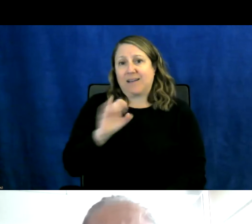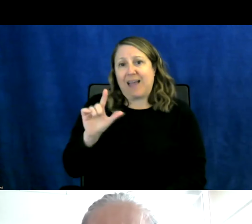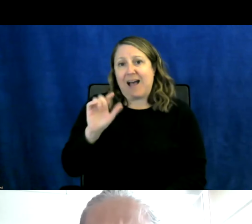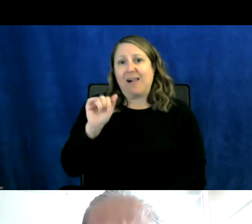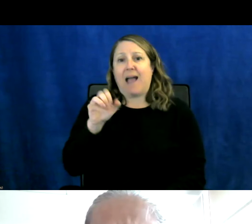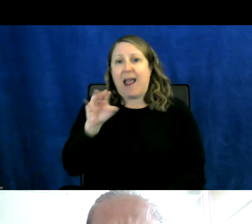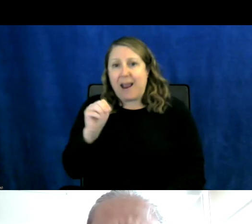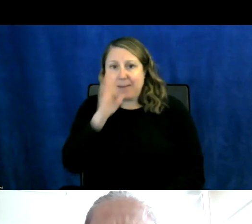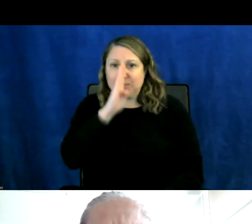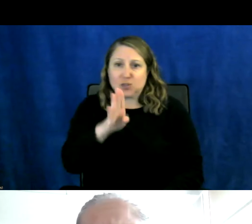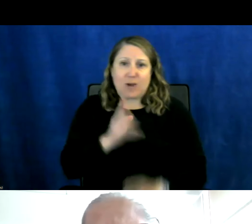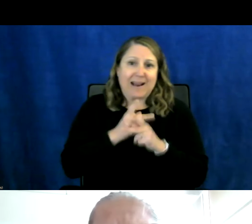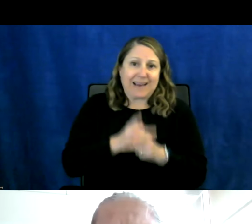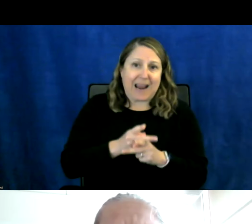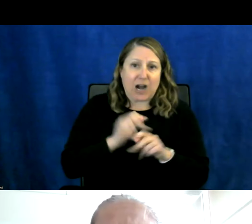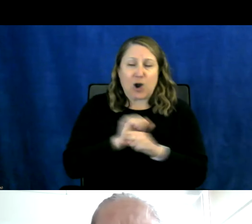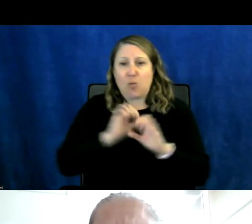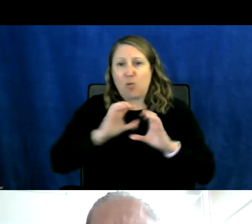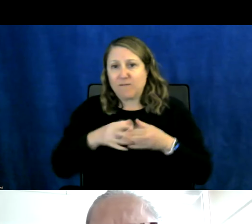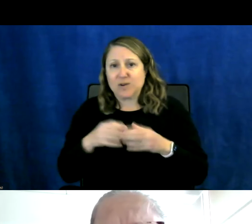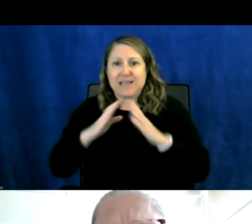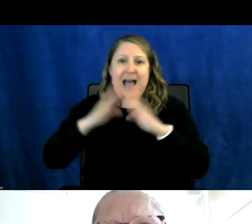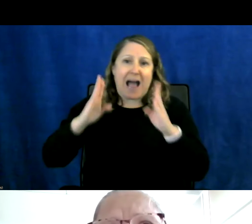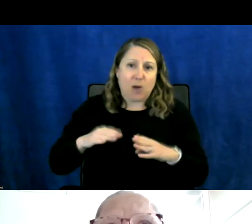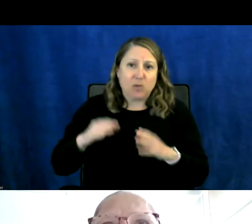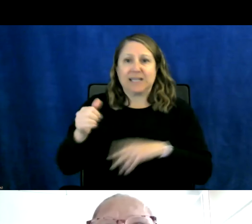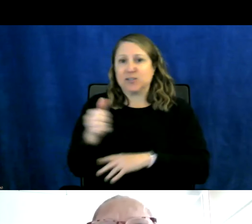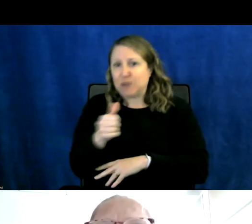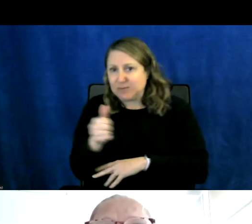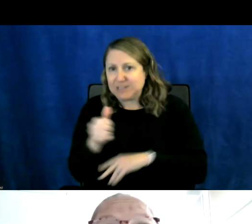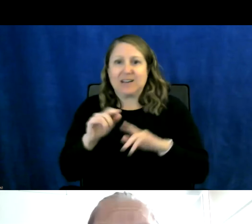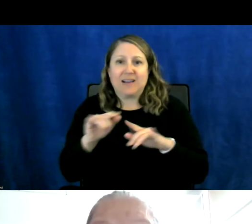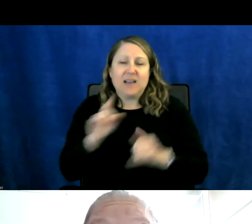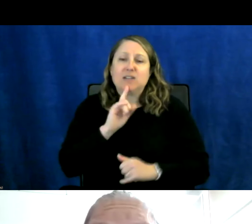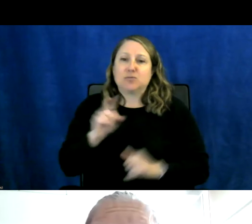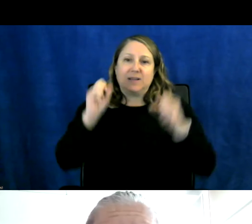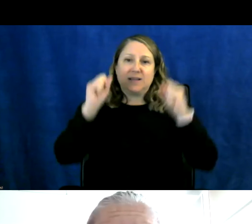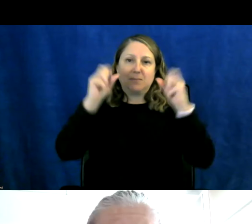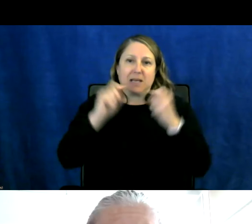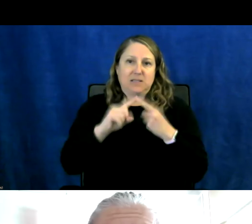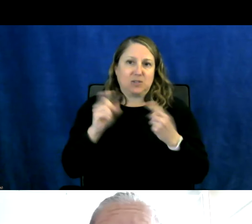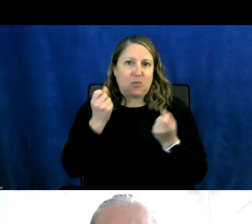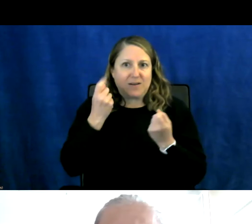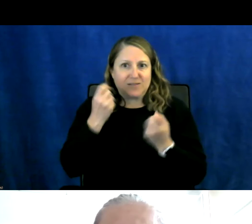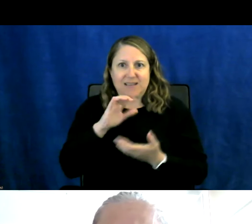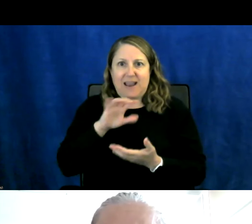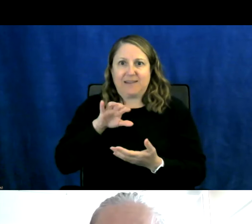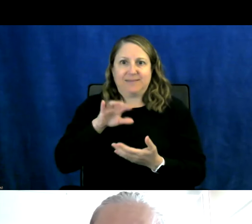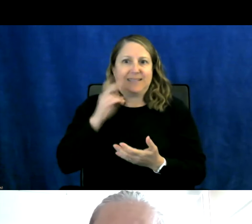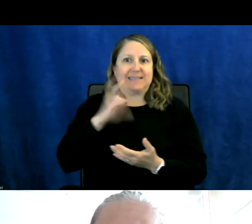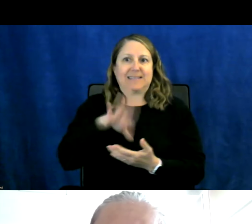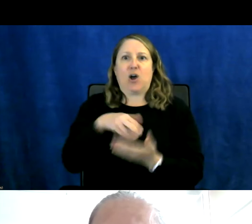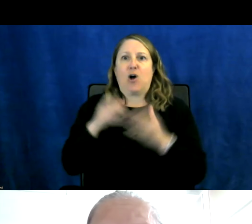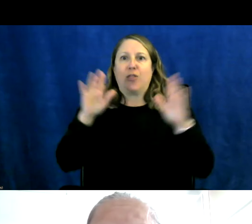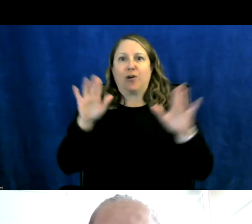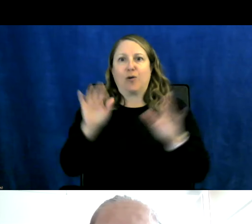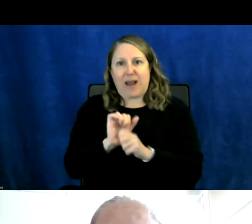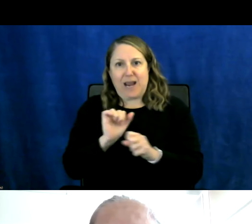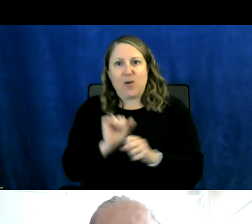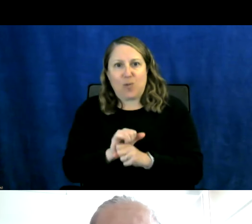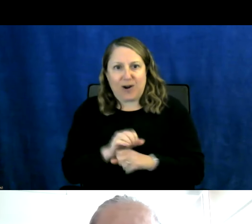workforce, housing, transportation, it's just amazing to really understand and see all of the great work that DACLAC is doing in